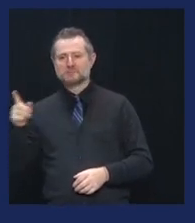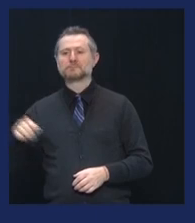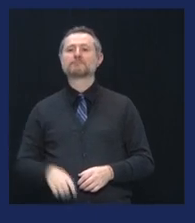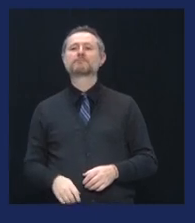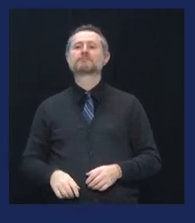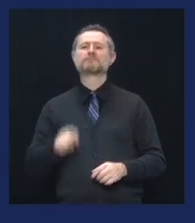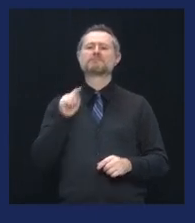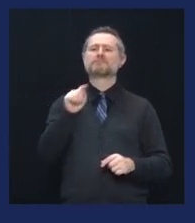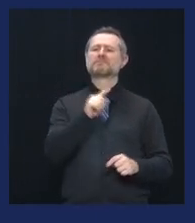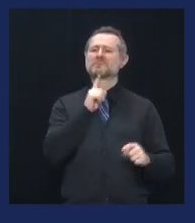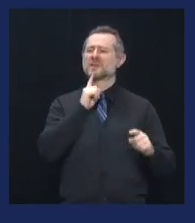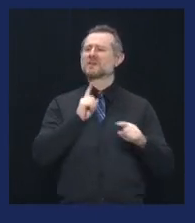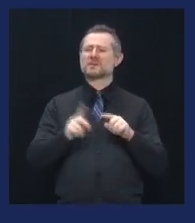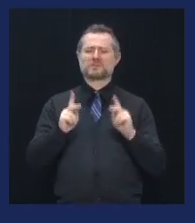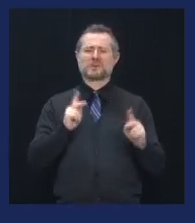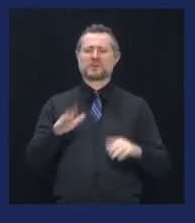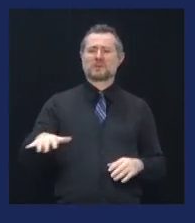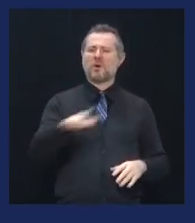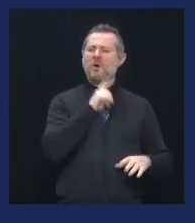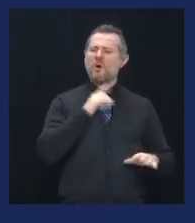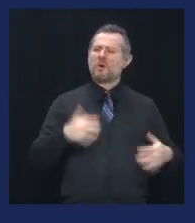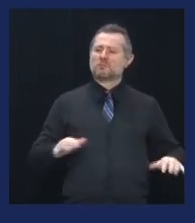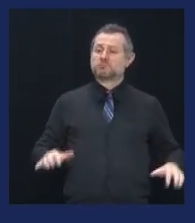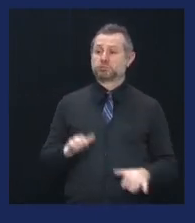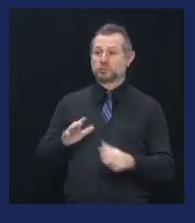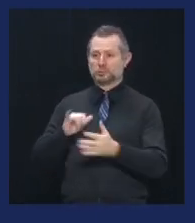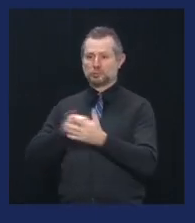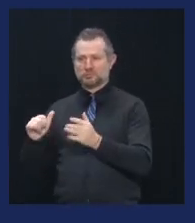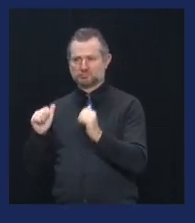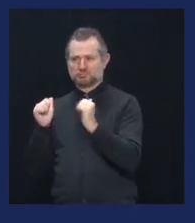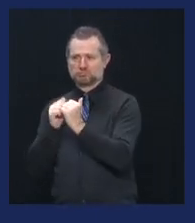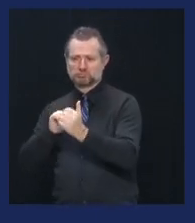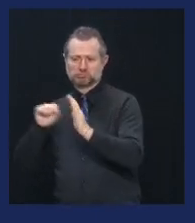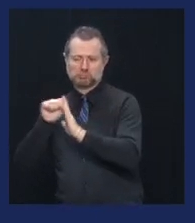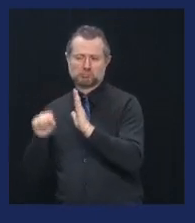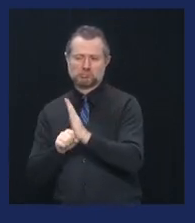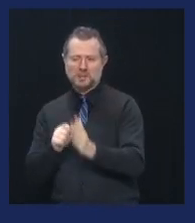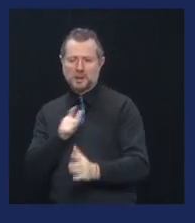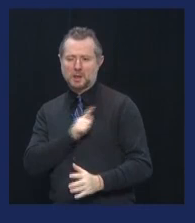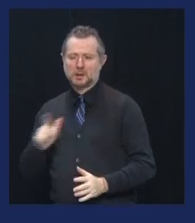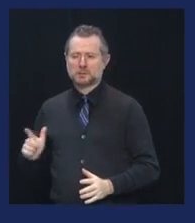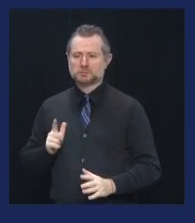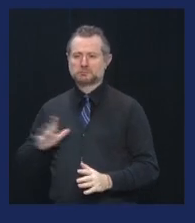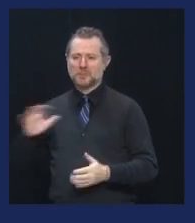State Council on the Arts, which works with more than 1,000 organizations across the state.